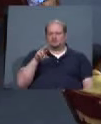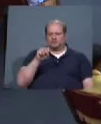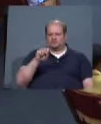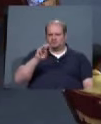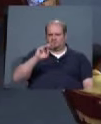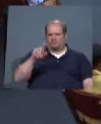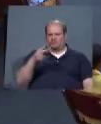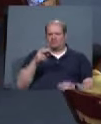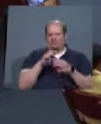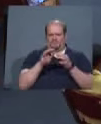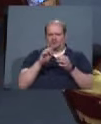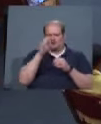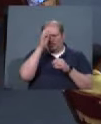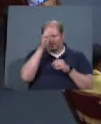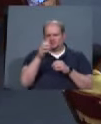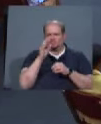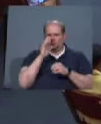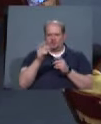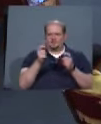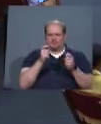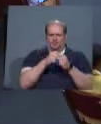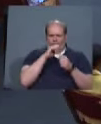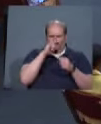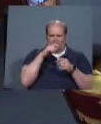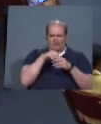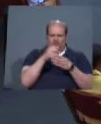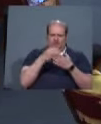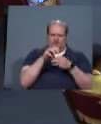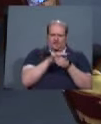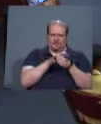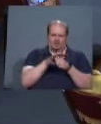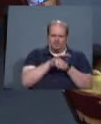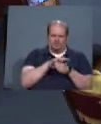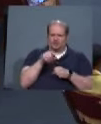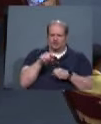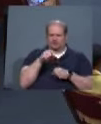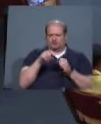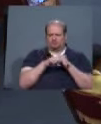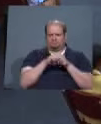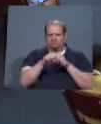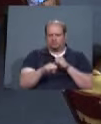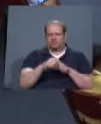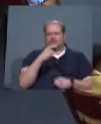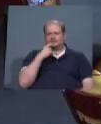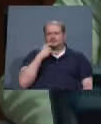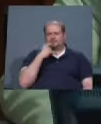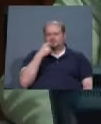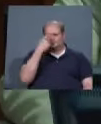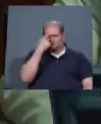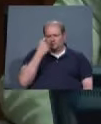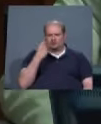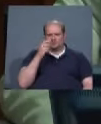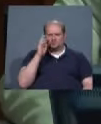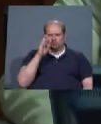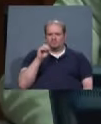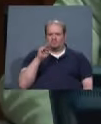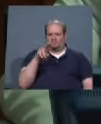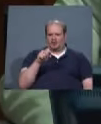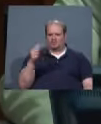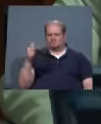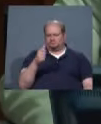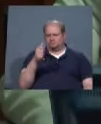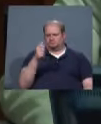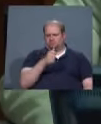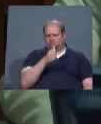example, mentioned the concept of will it deal with the kids in the neighborhood, she went on and said, because if they're going to be busing him in